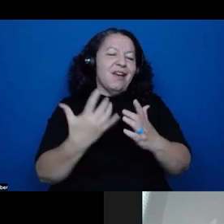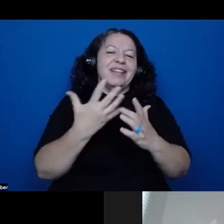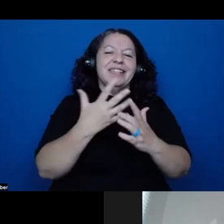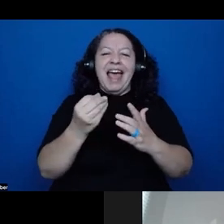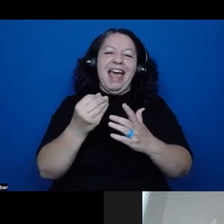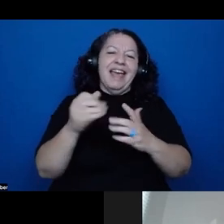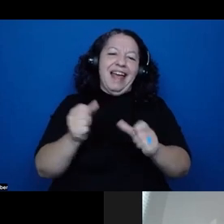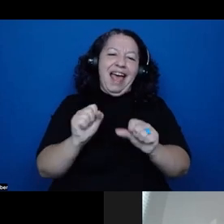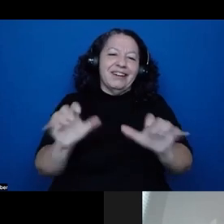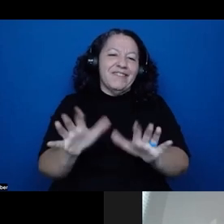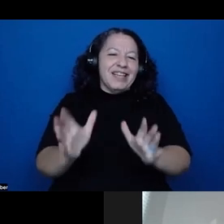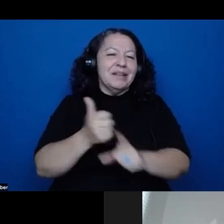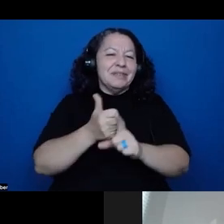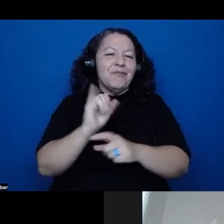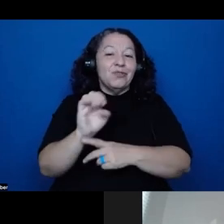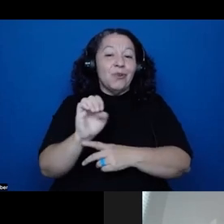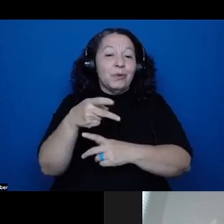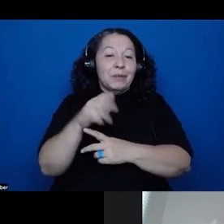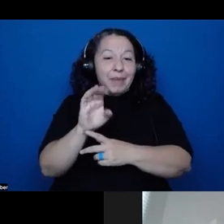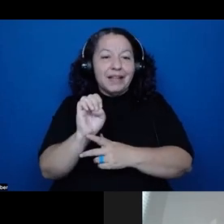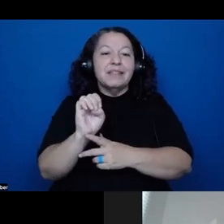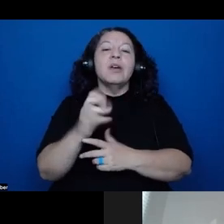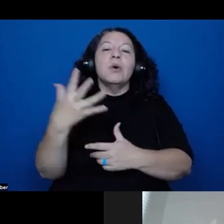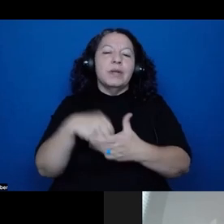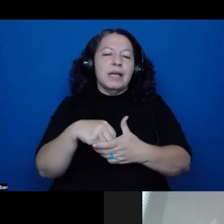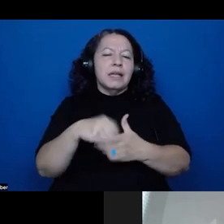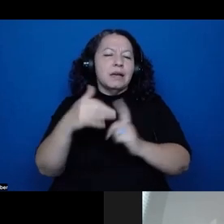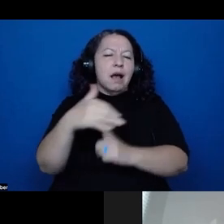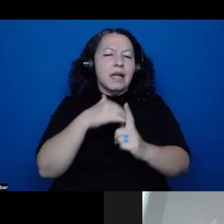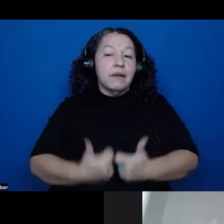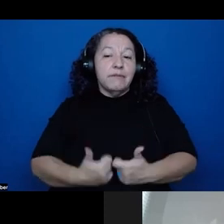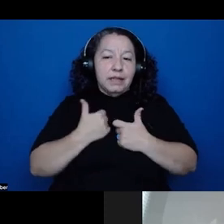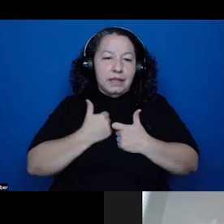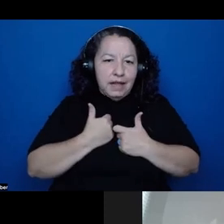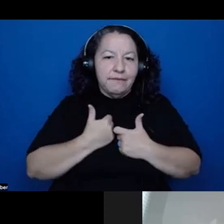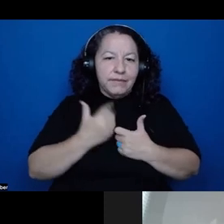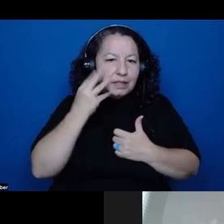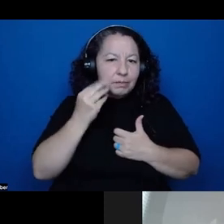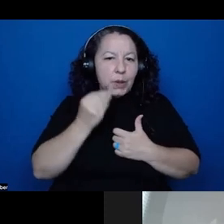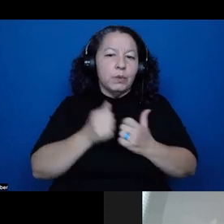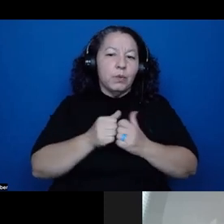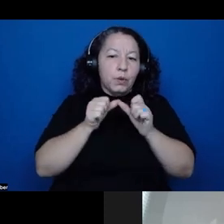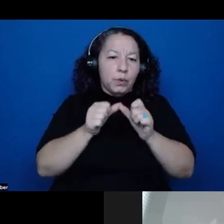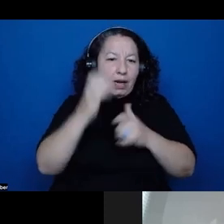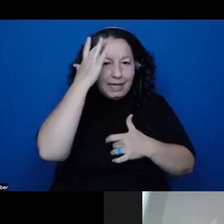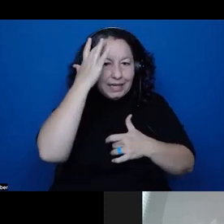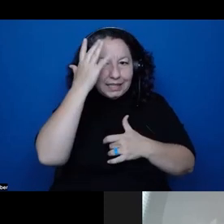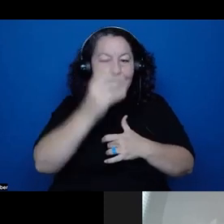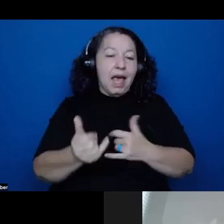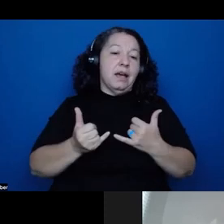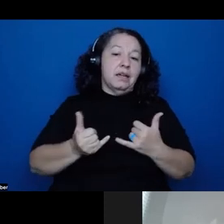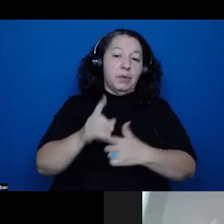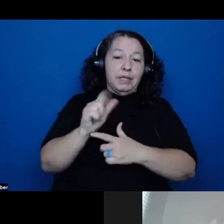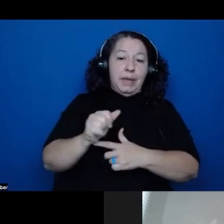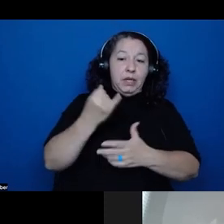context of the lived experience of chronic illness and of contemporary disability arts. And